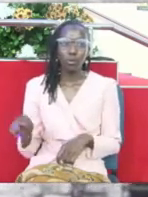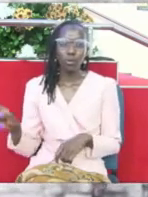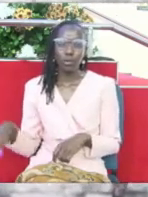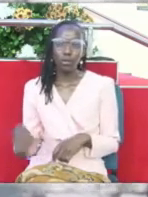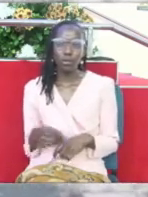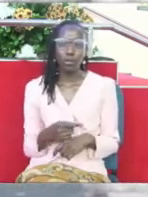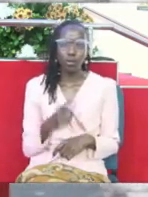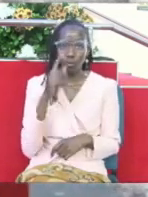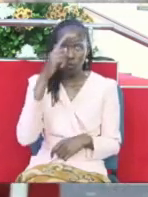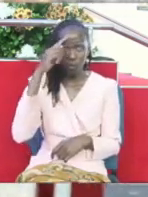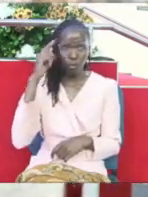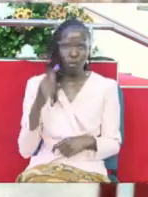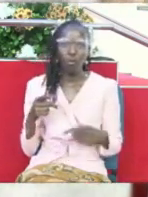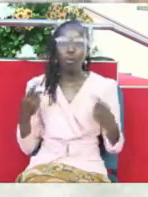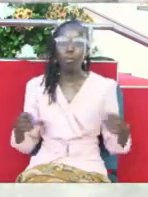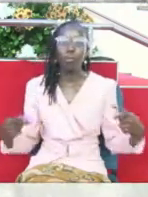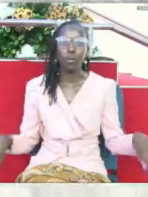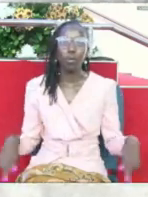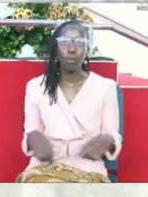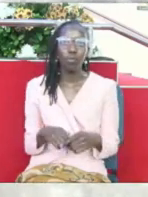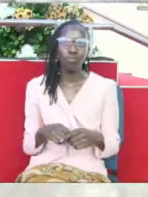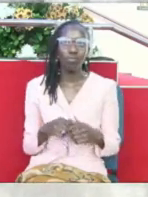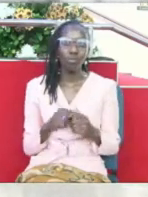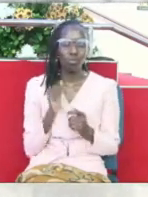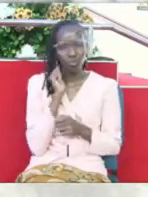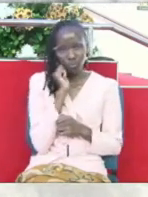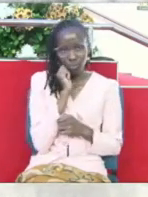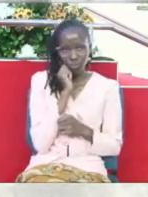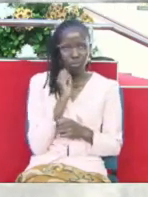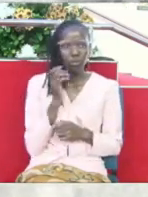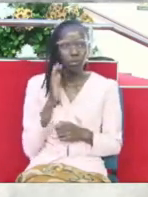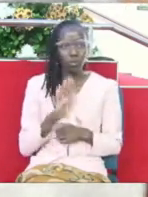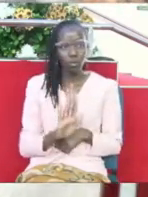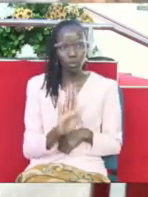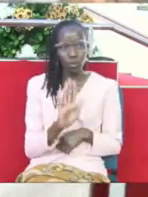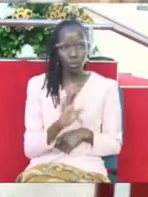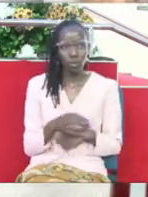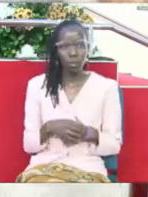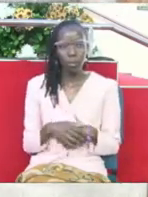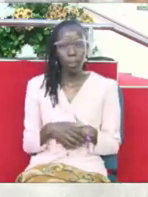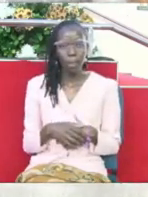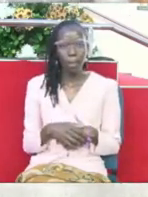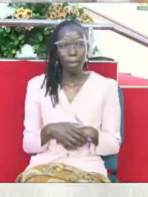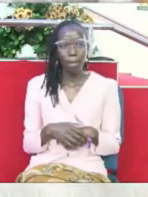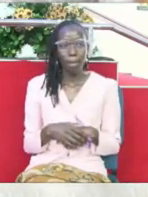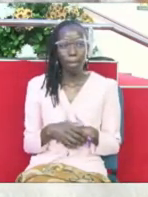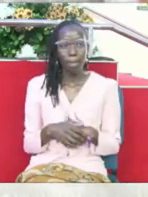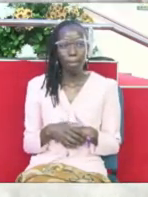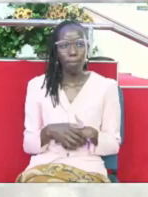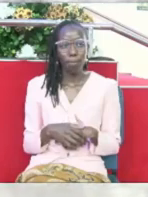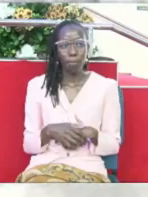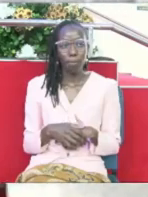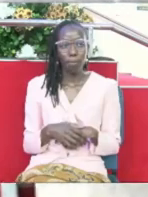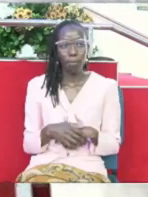tu. But yes, the doctors have said you are unwell. Lakini ni kweli madaktari wamesema unaugua. Instead of going to look for somebody, you will